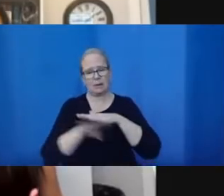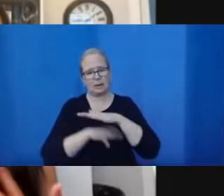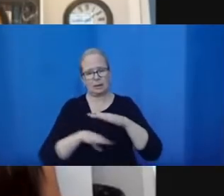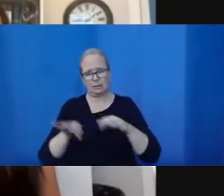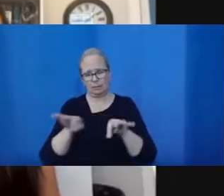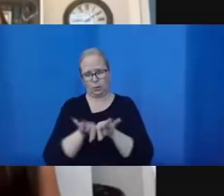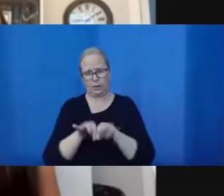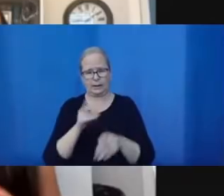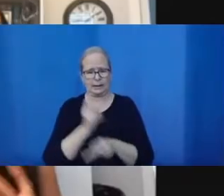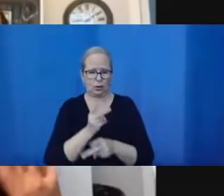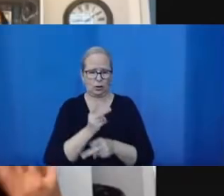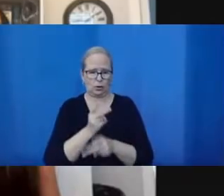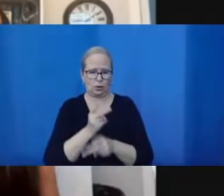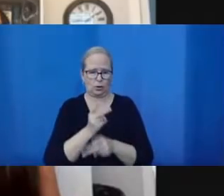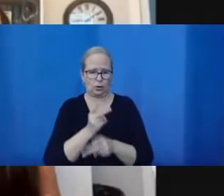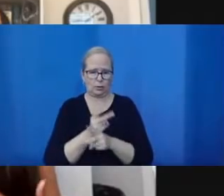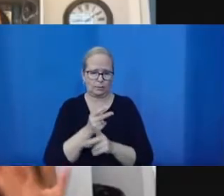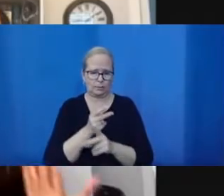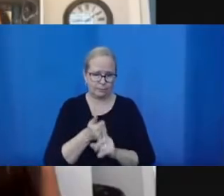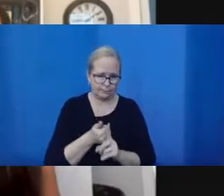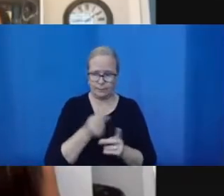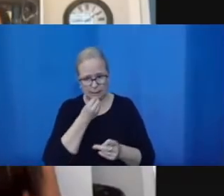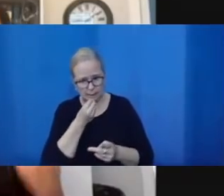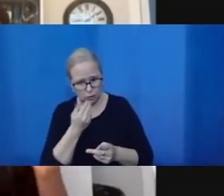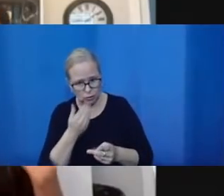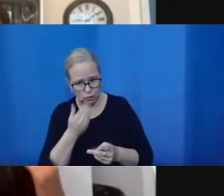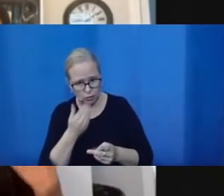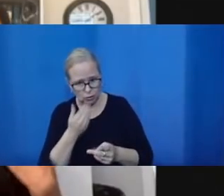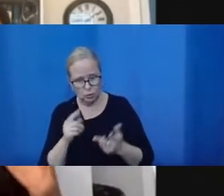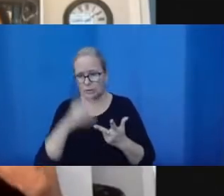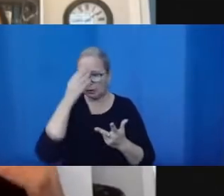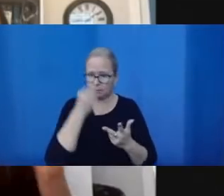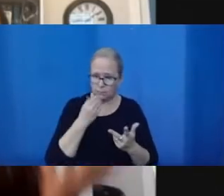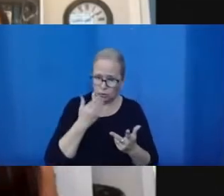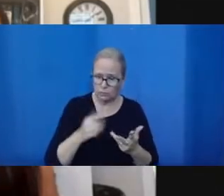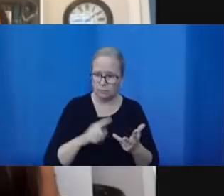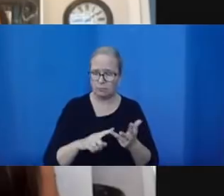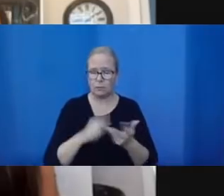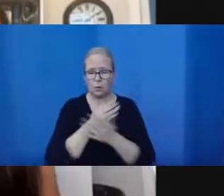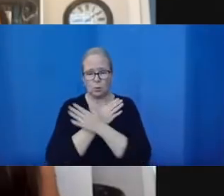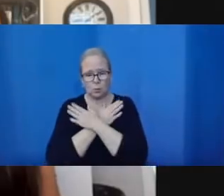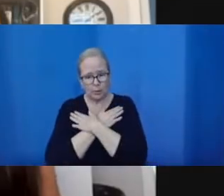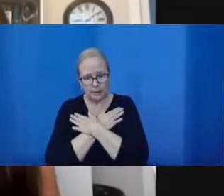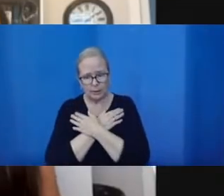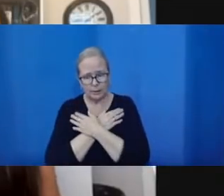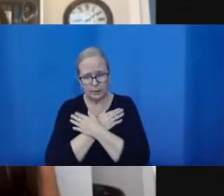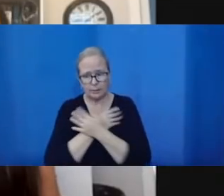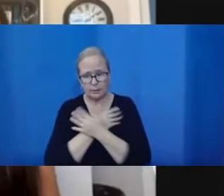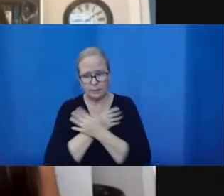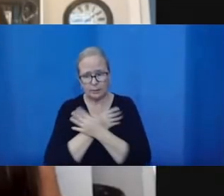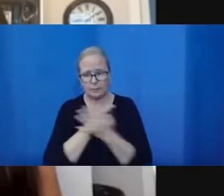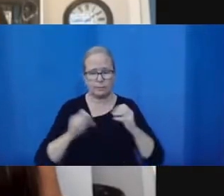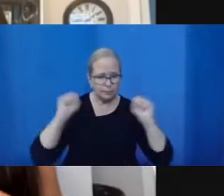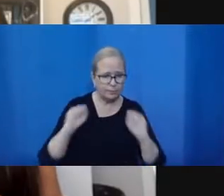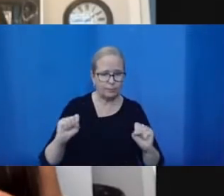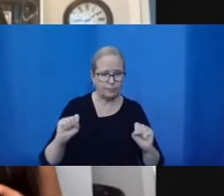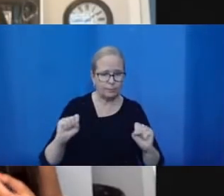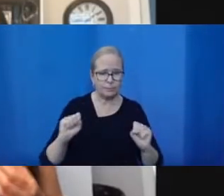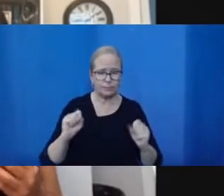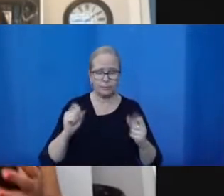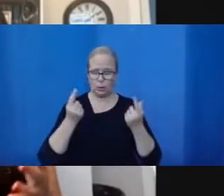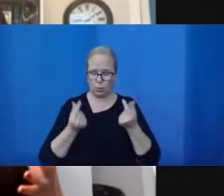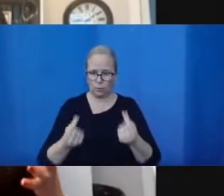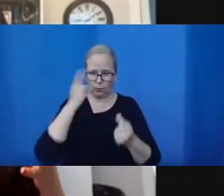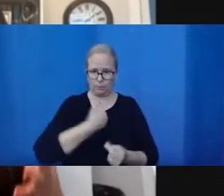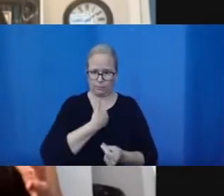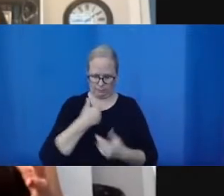little bit of relaxation? Are we doing things for ourselves first, as well as, recommending that to others, to